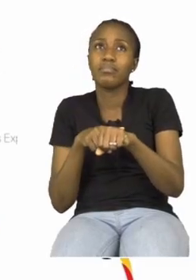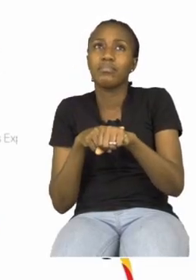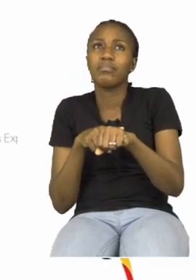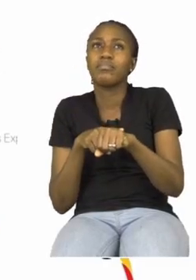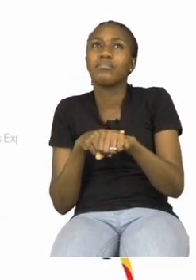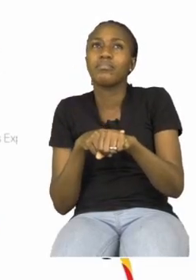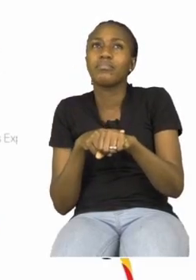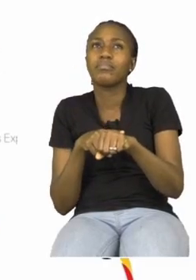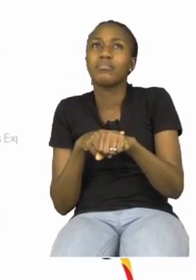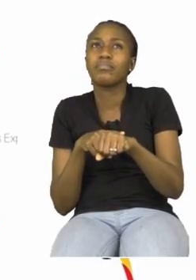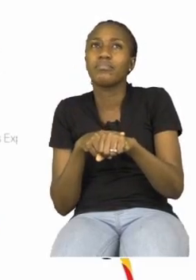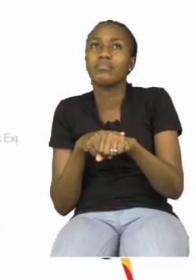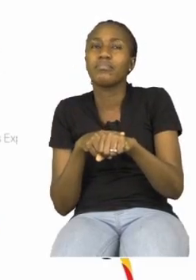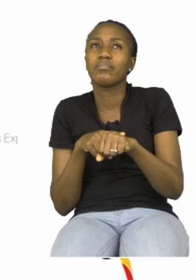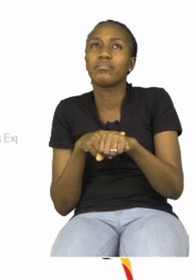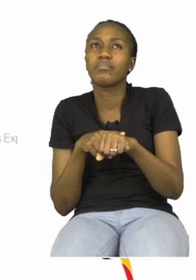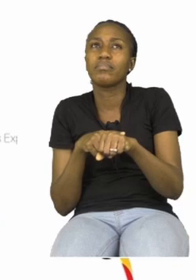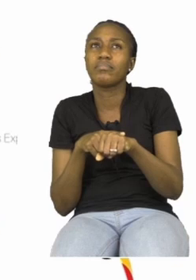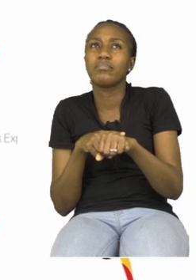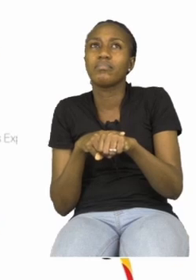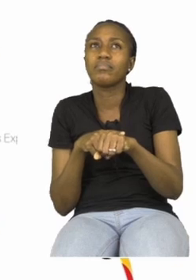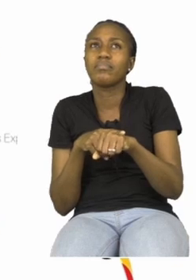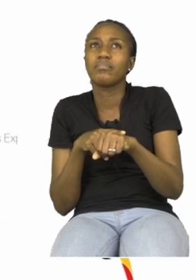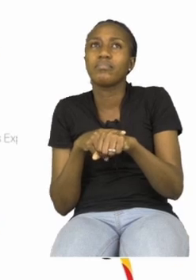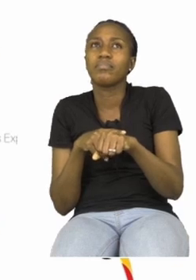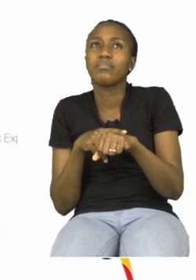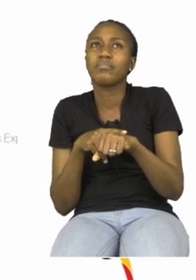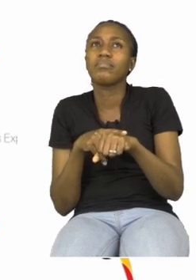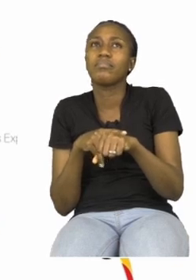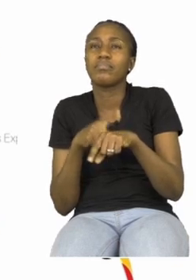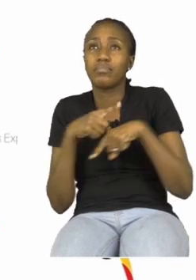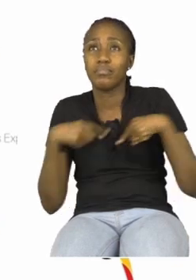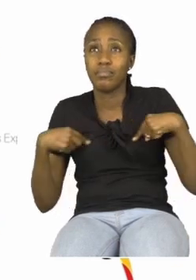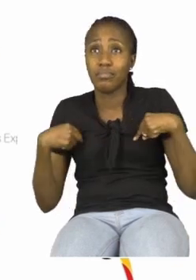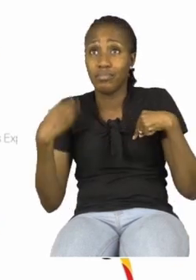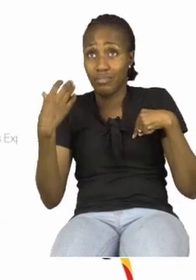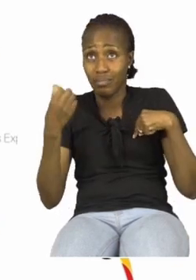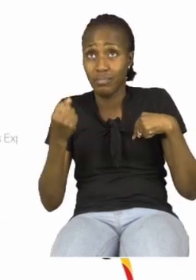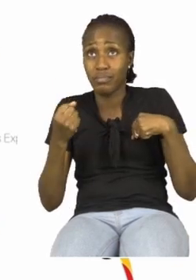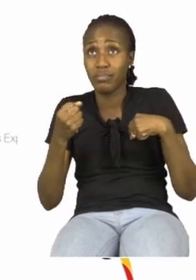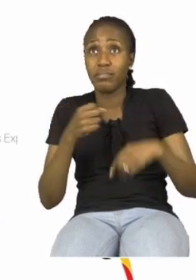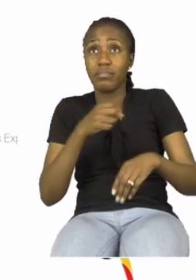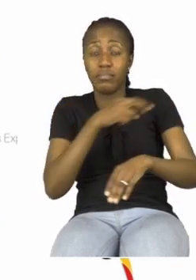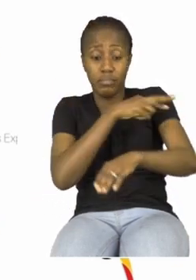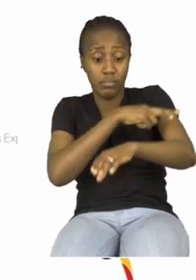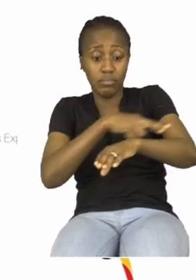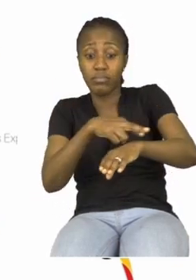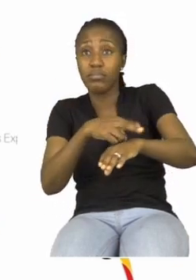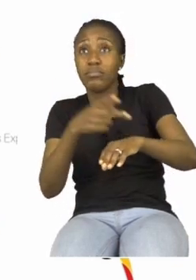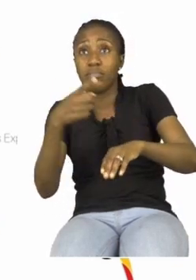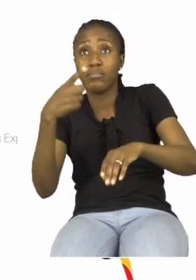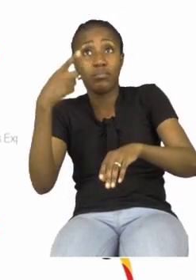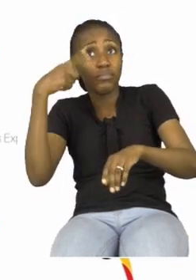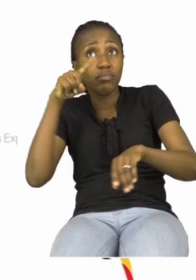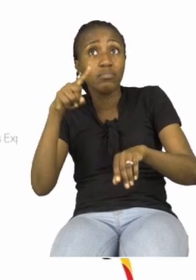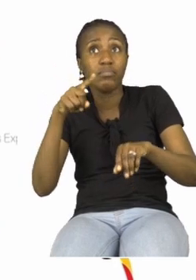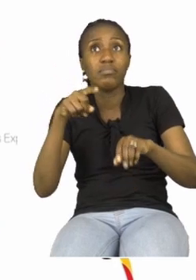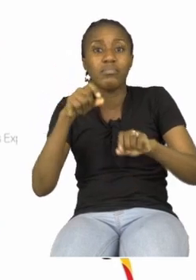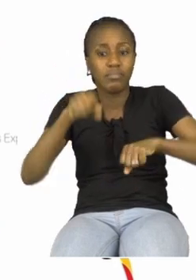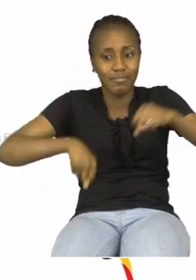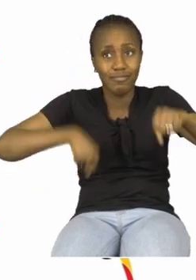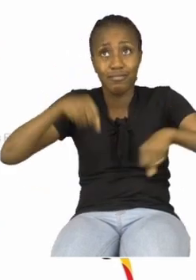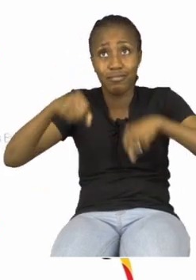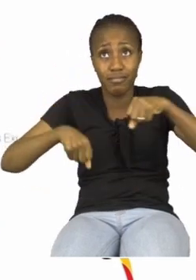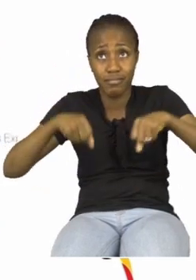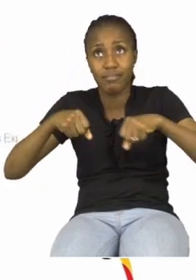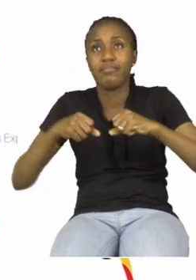non-motorist transport plan, we will have cycle lanes in Windhoek in the very near future. And the first street is Florence Nightingale from Kommerstal